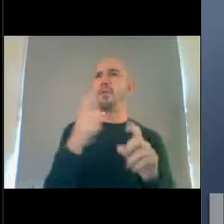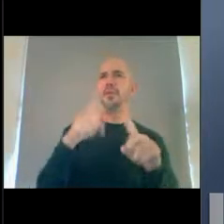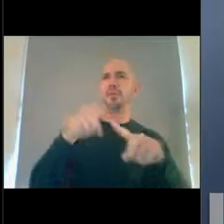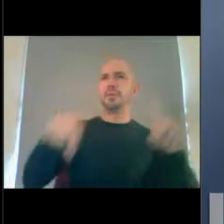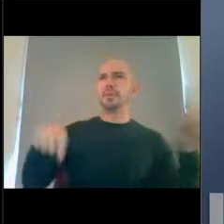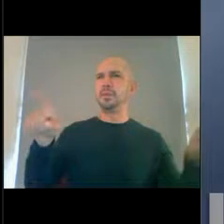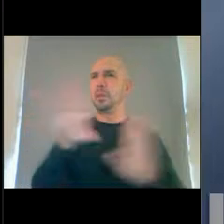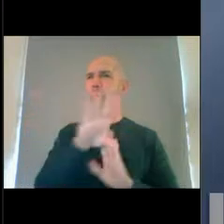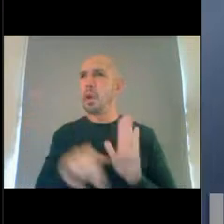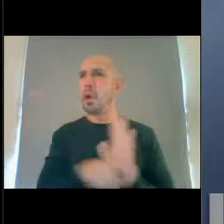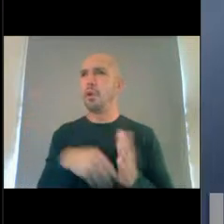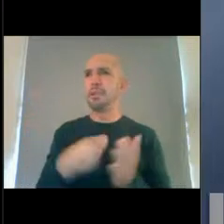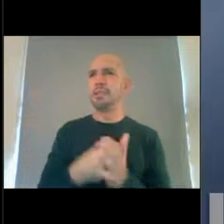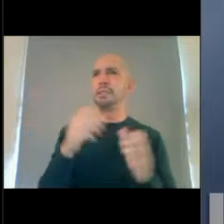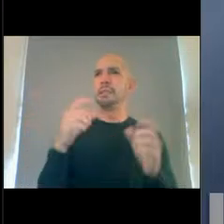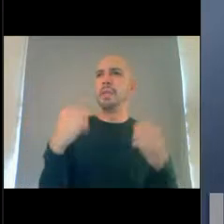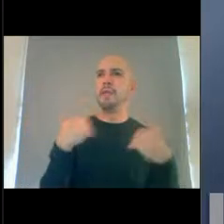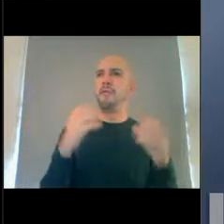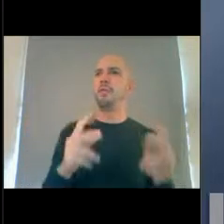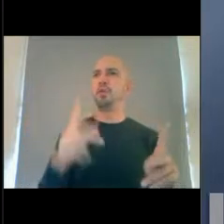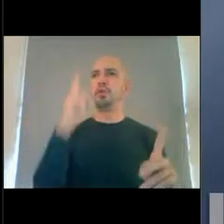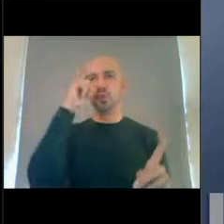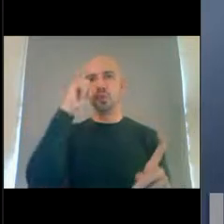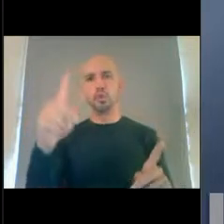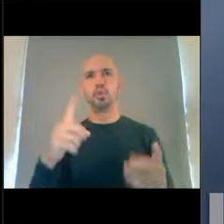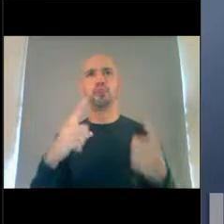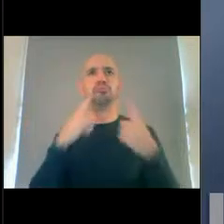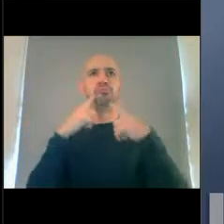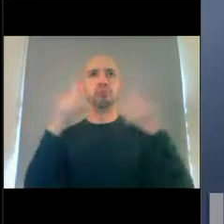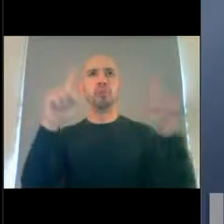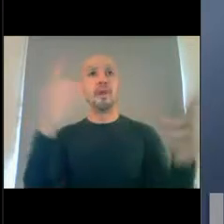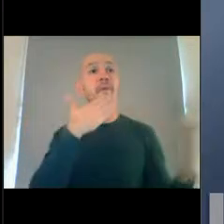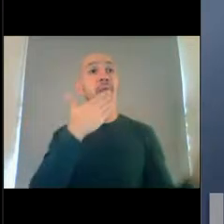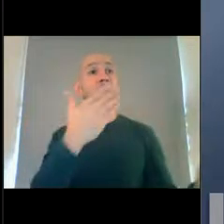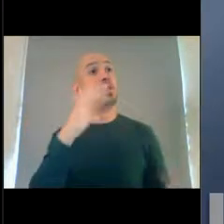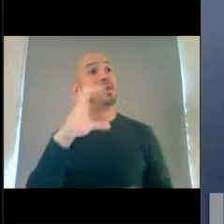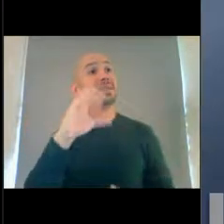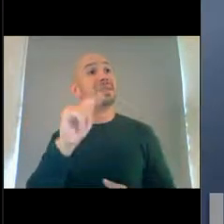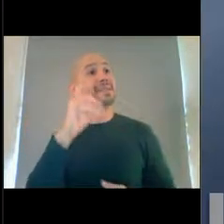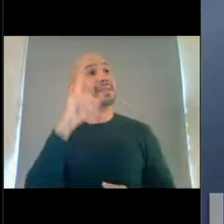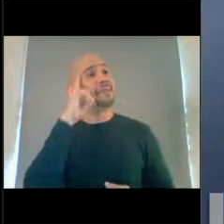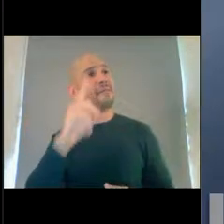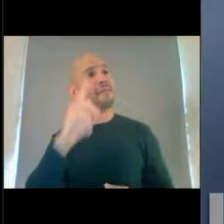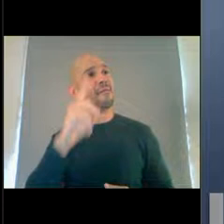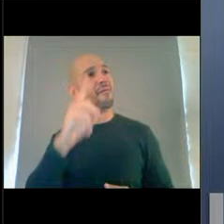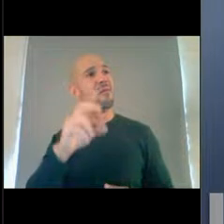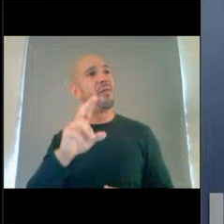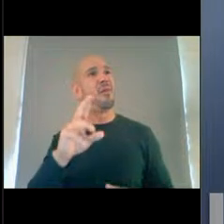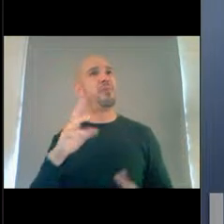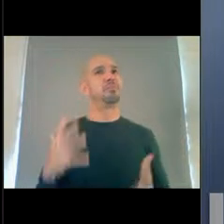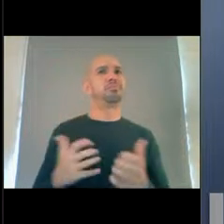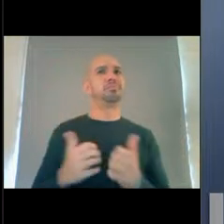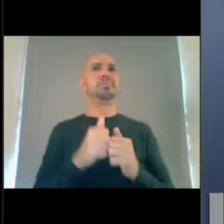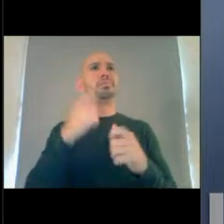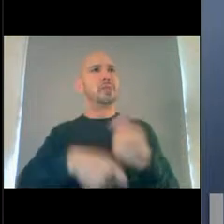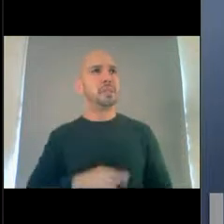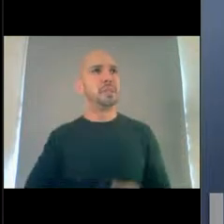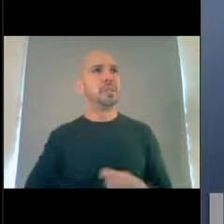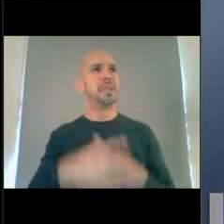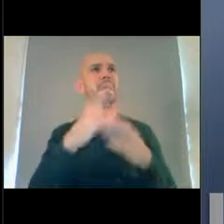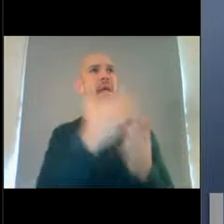opportunity to thrive climate plan thanks to ctc for their work on updating tsap guidelines to include zero emission infrastructure